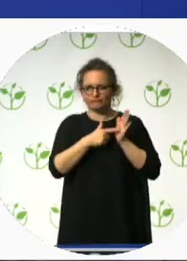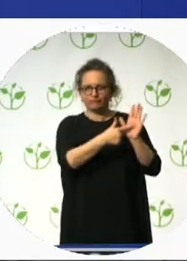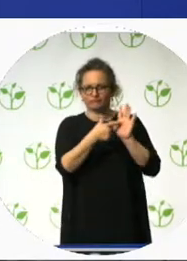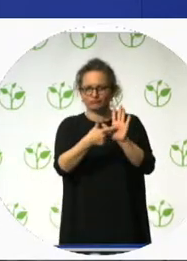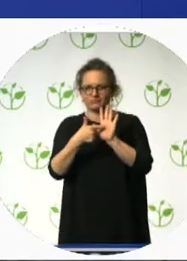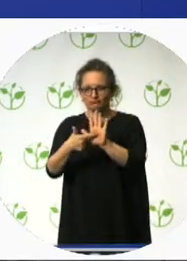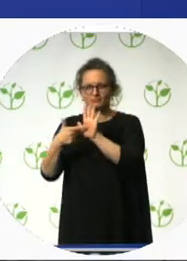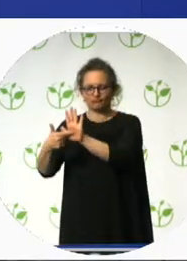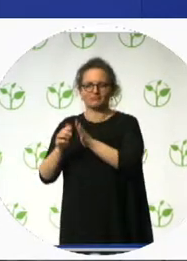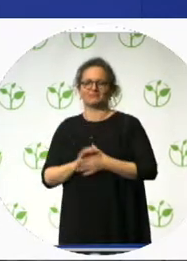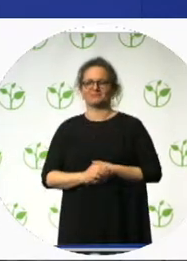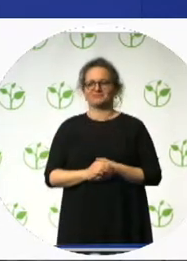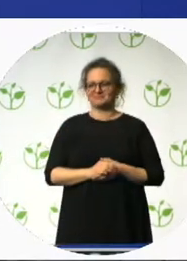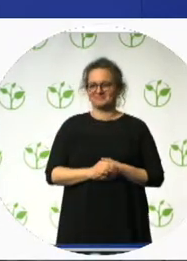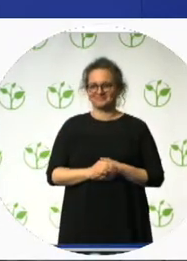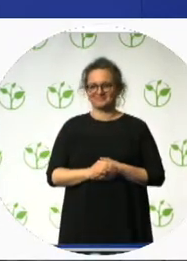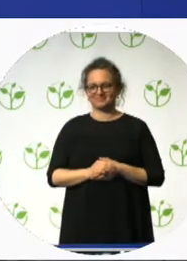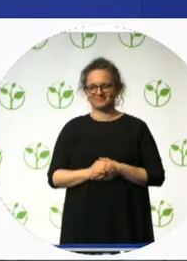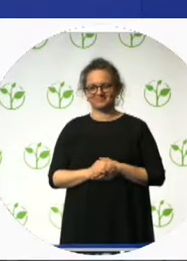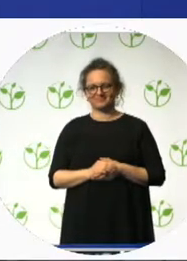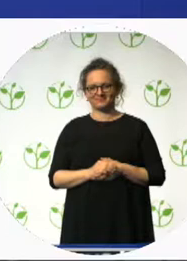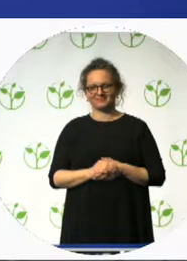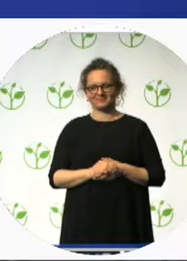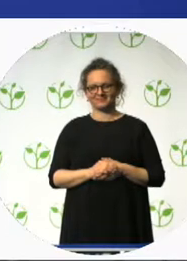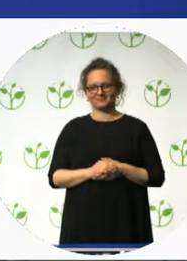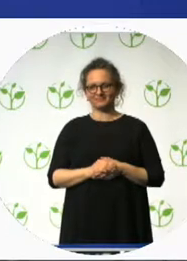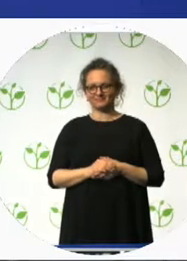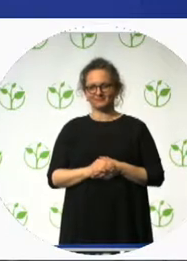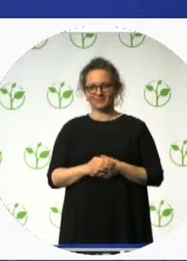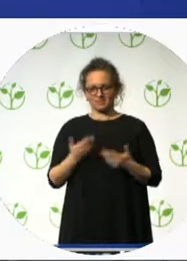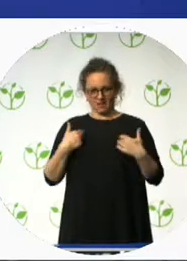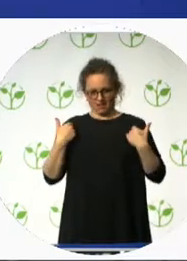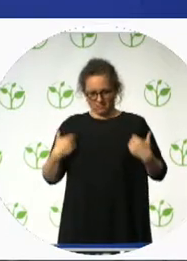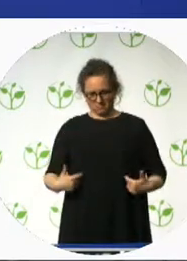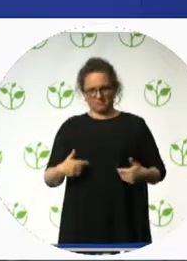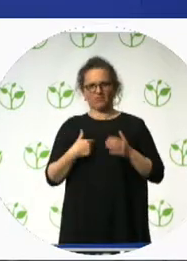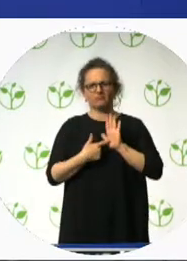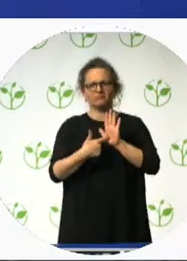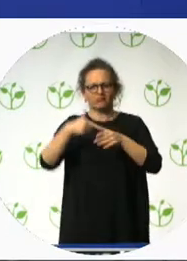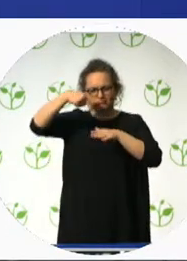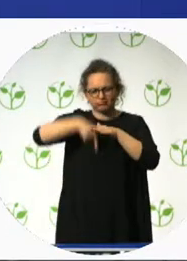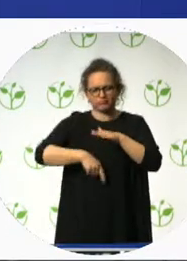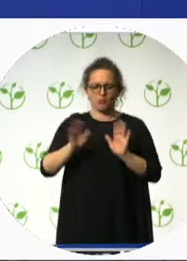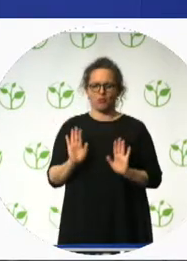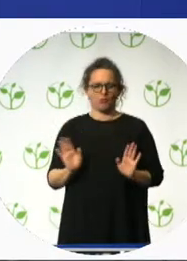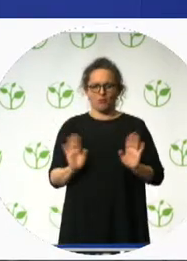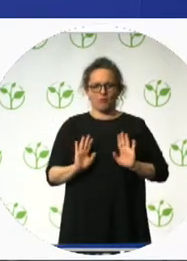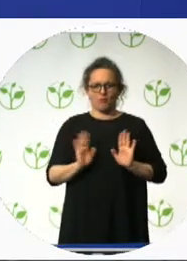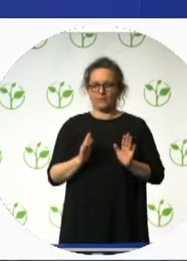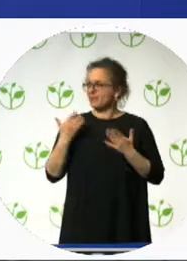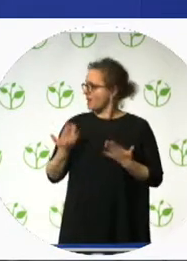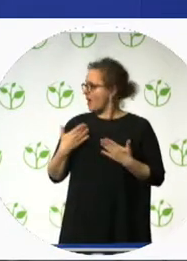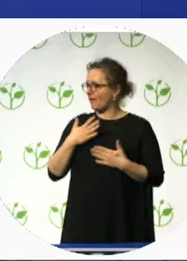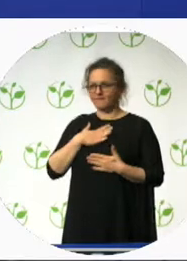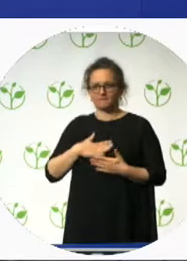So, enough from me, and over to the innovators. I should like first to introduce